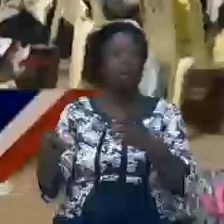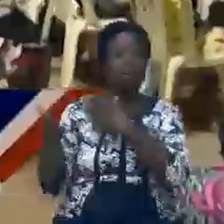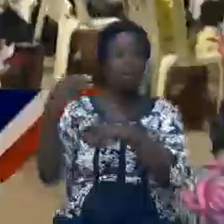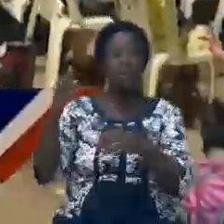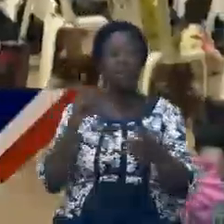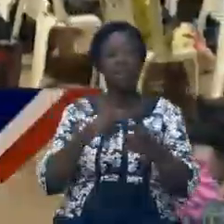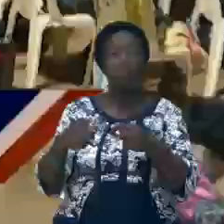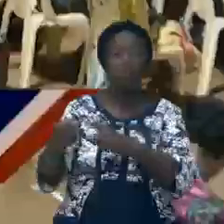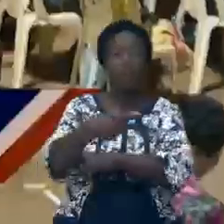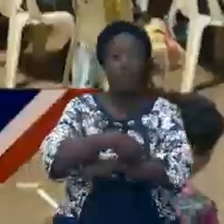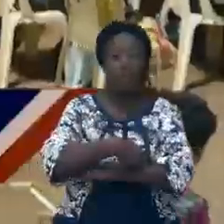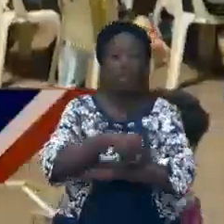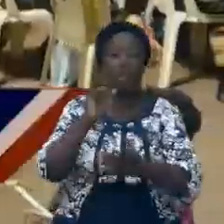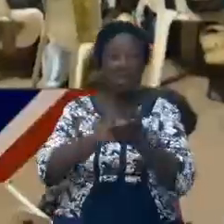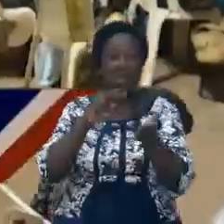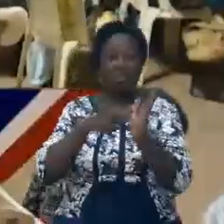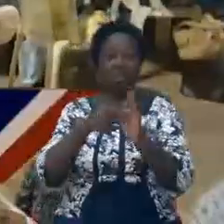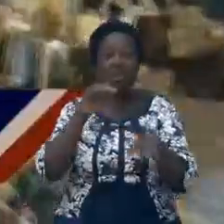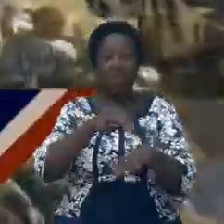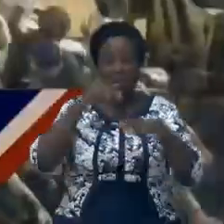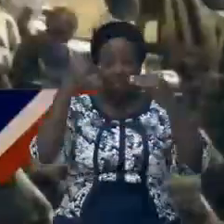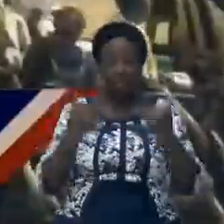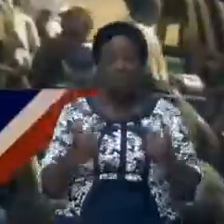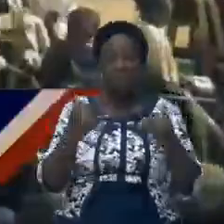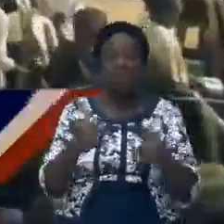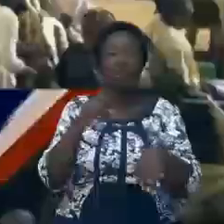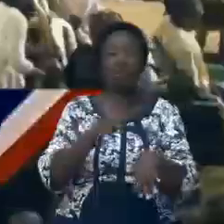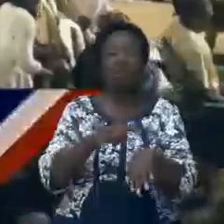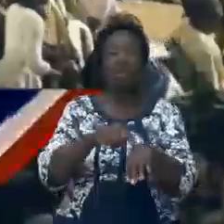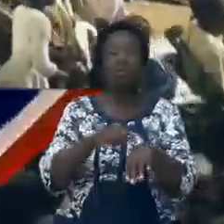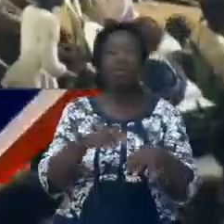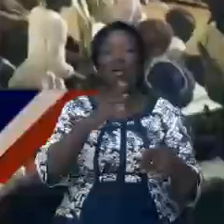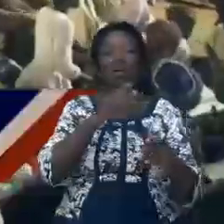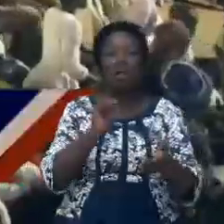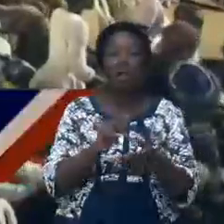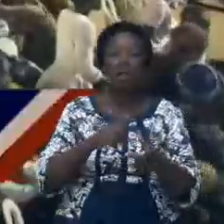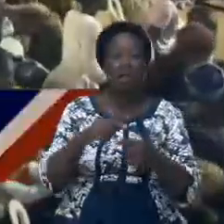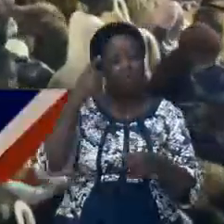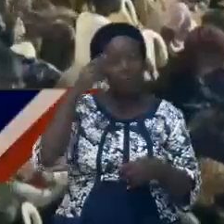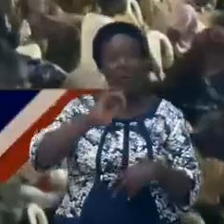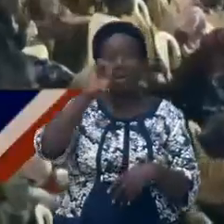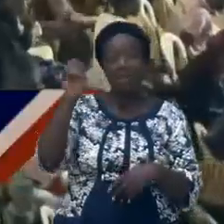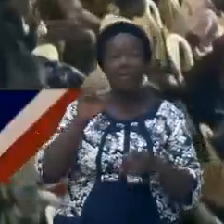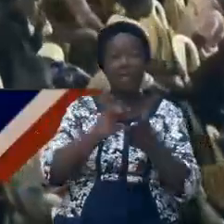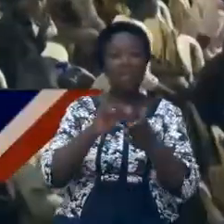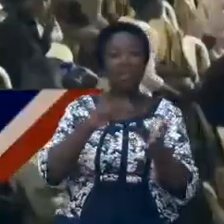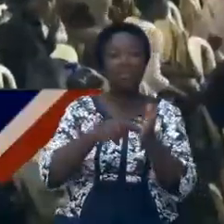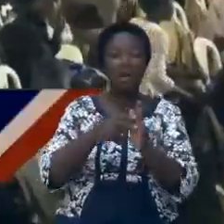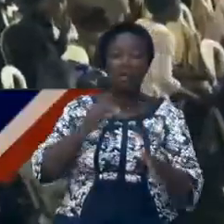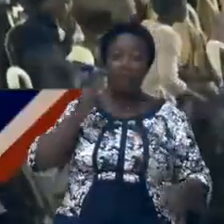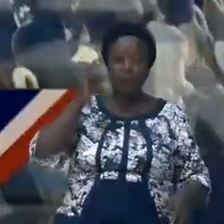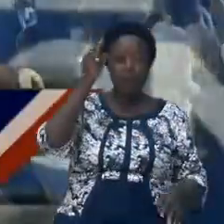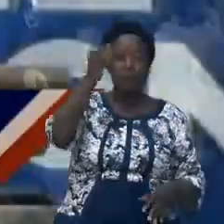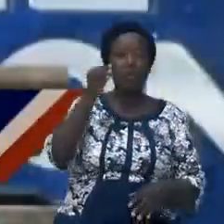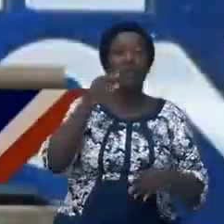past. Today, that means at the present time. And then forever,